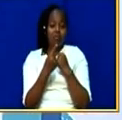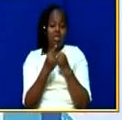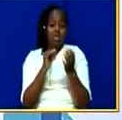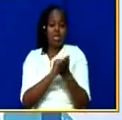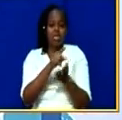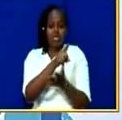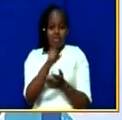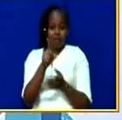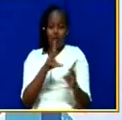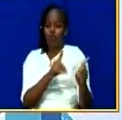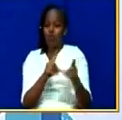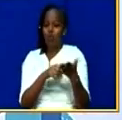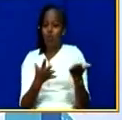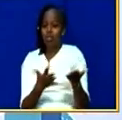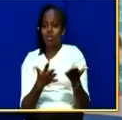are doing